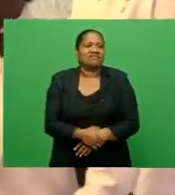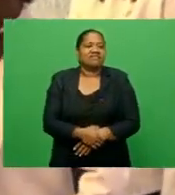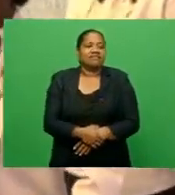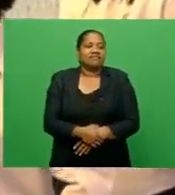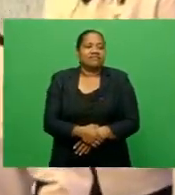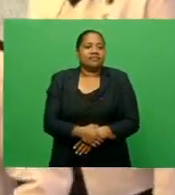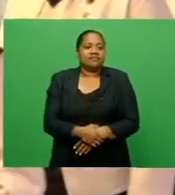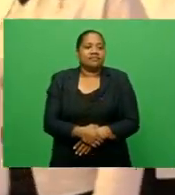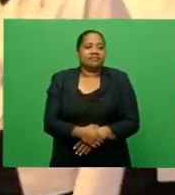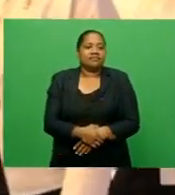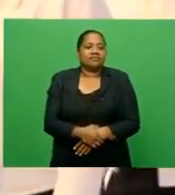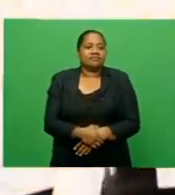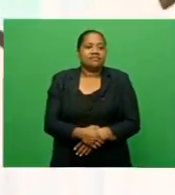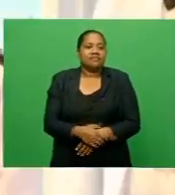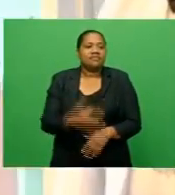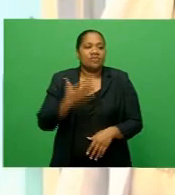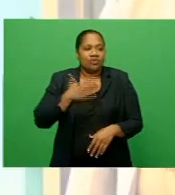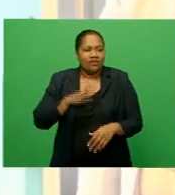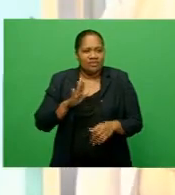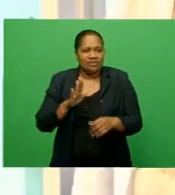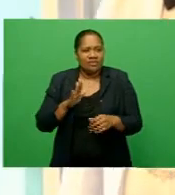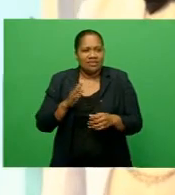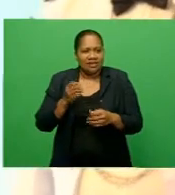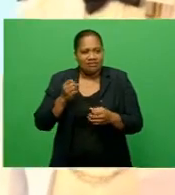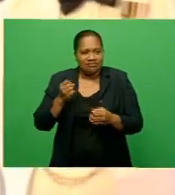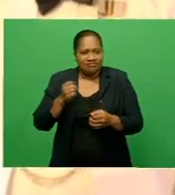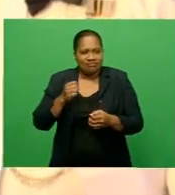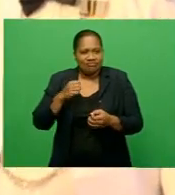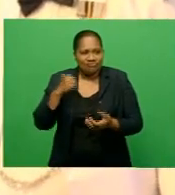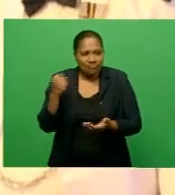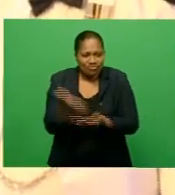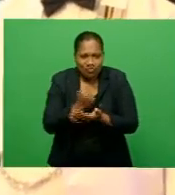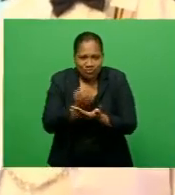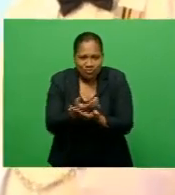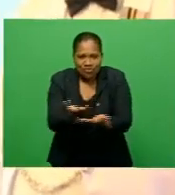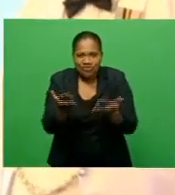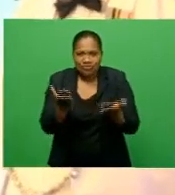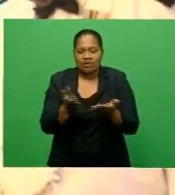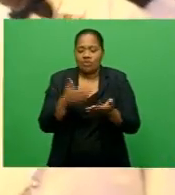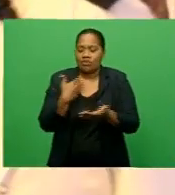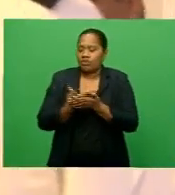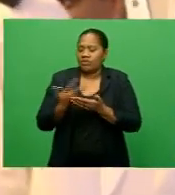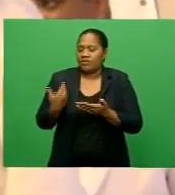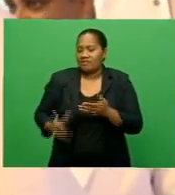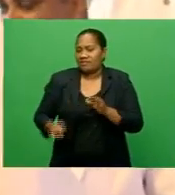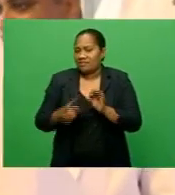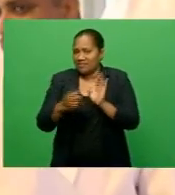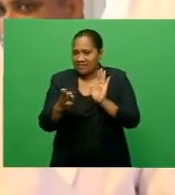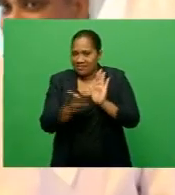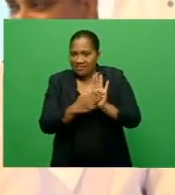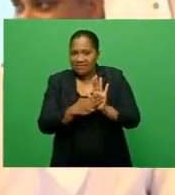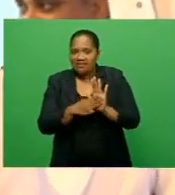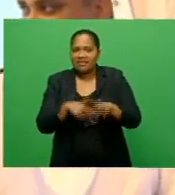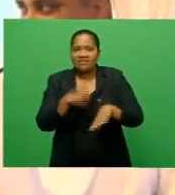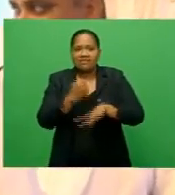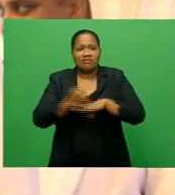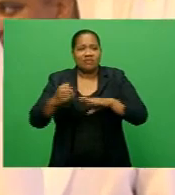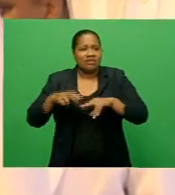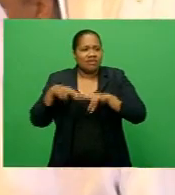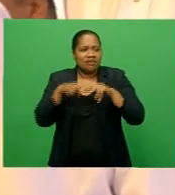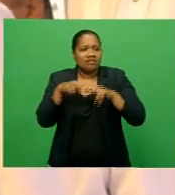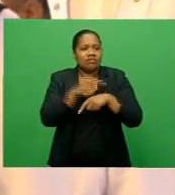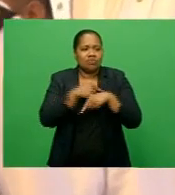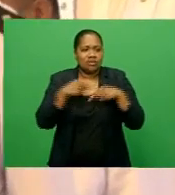I would just like to assure you on behalf of the Honorable Prime Minister, government and all Fijians that we